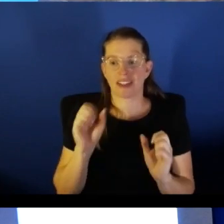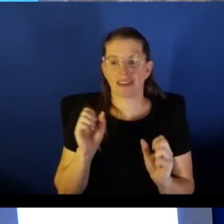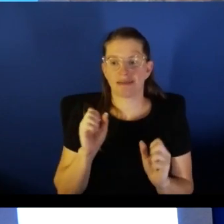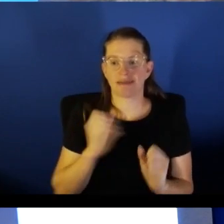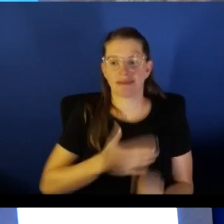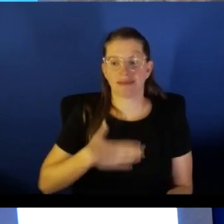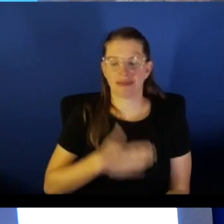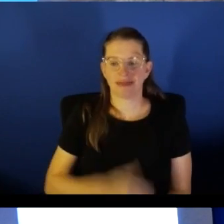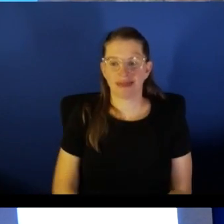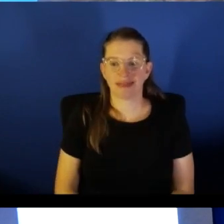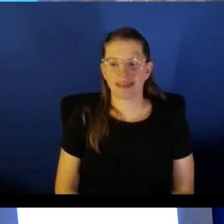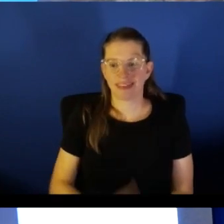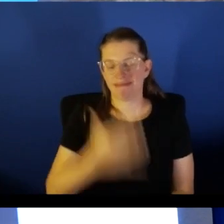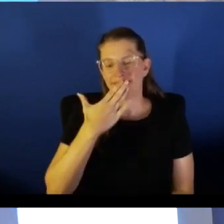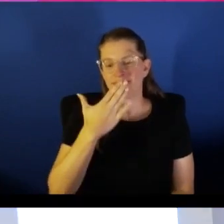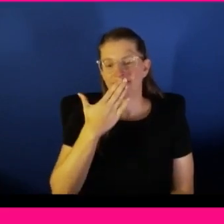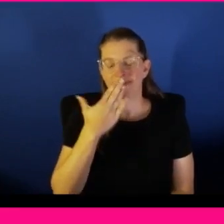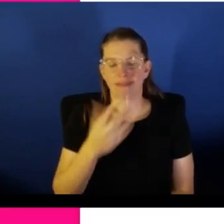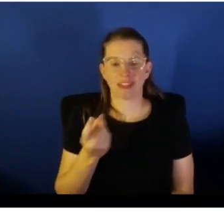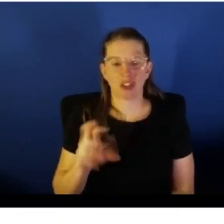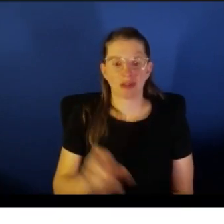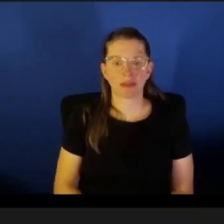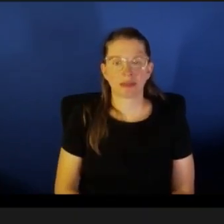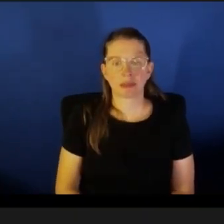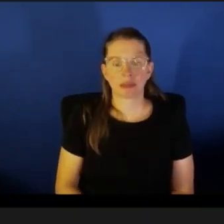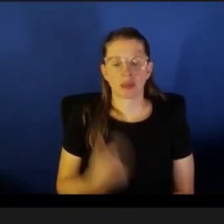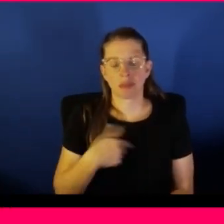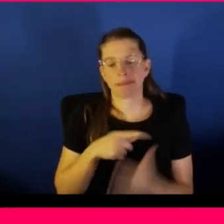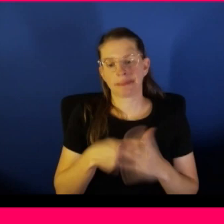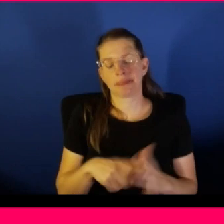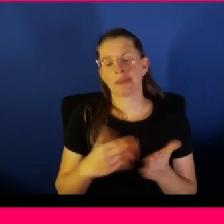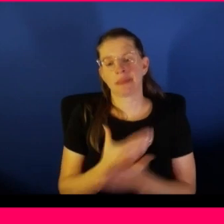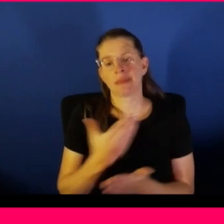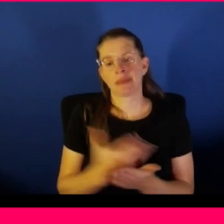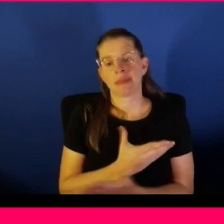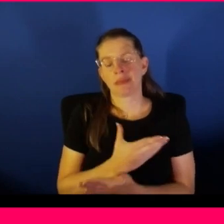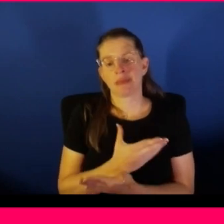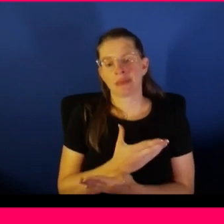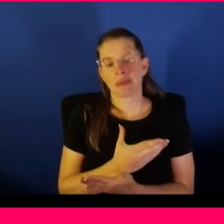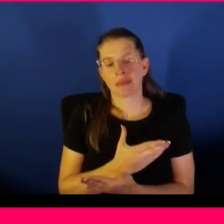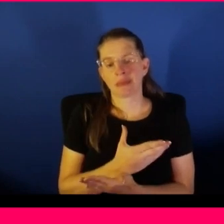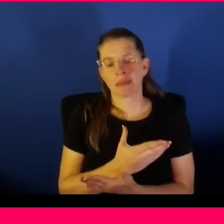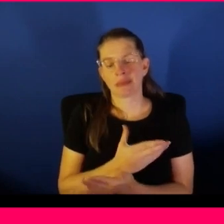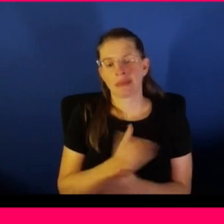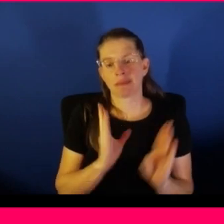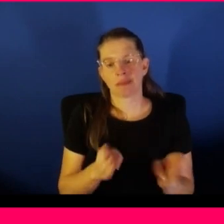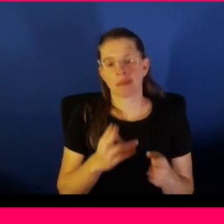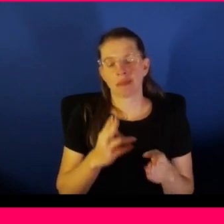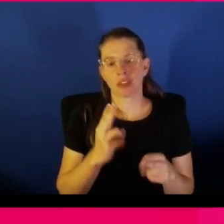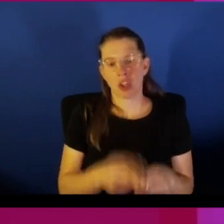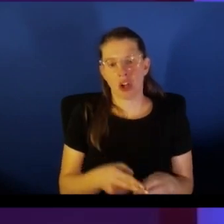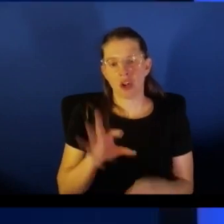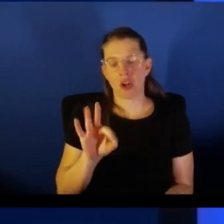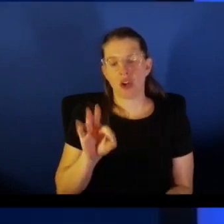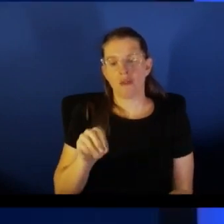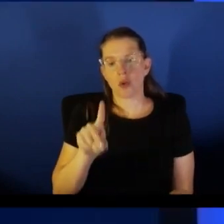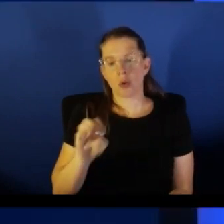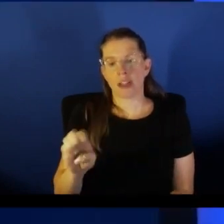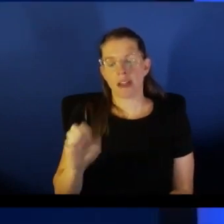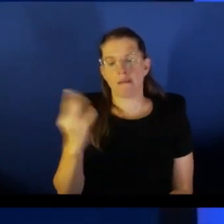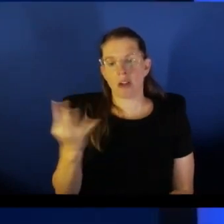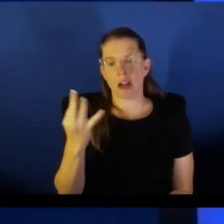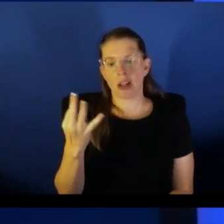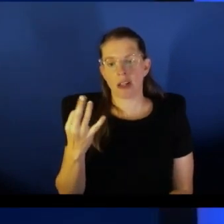Yeah, Dr. Zhang, thank you so much. Well, we started a new segment here on the Morning Medical Update. It's called Foodie Friday. So today we're making some